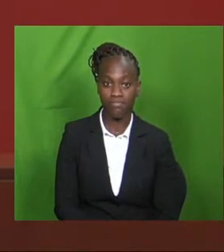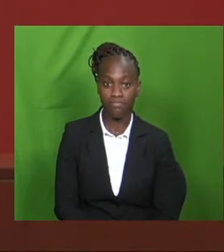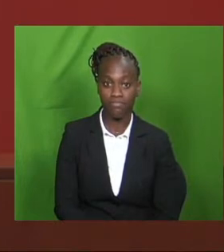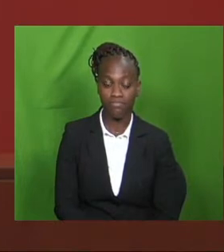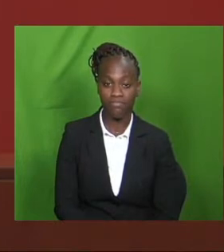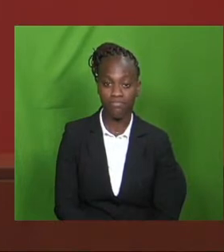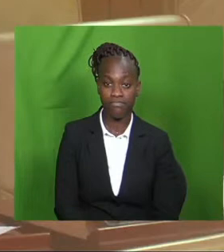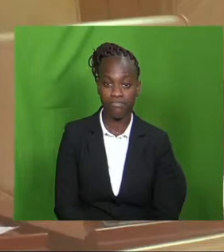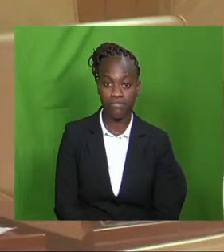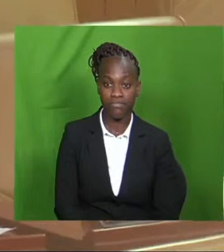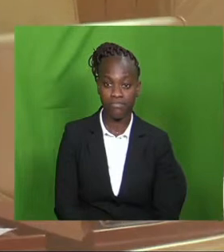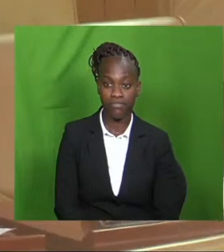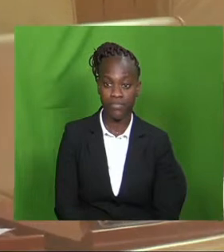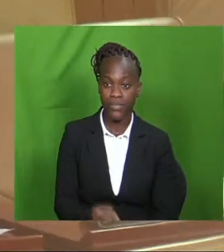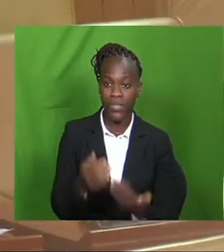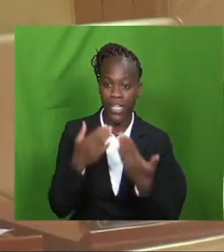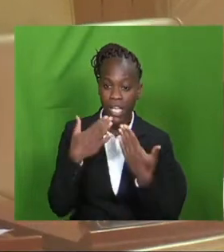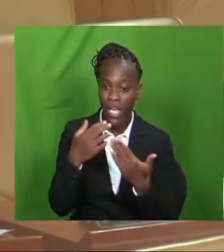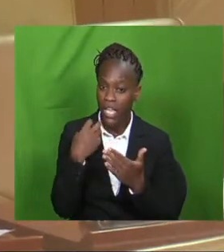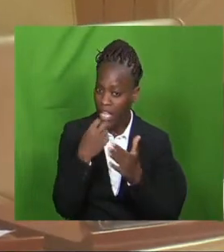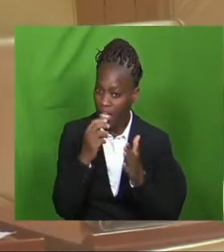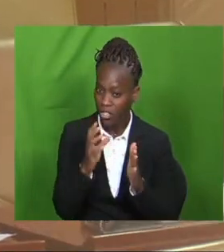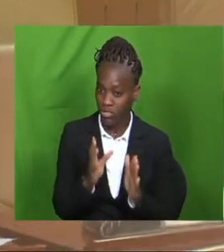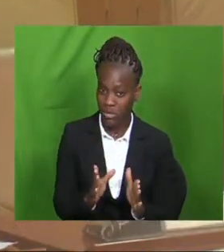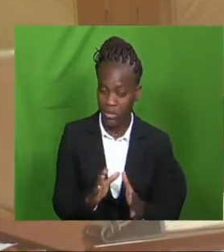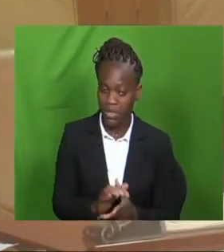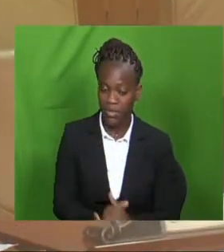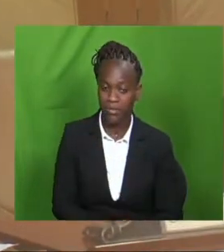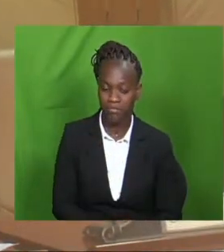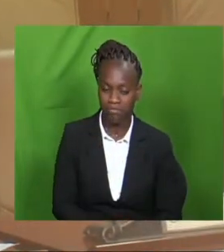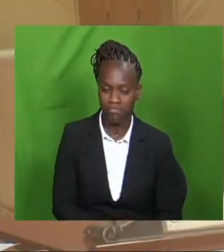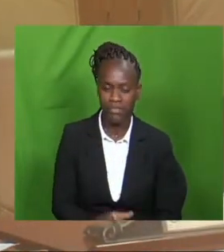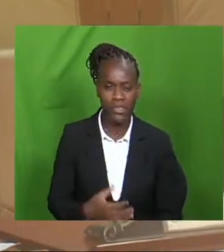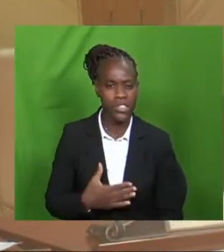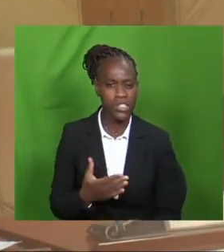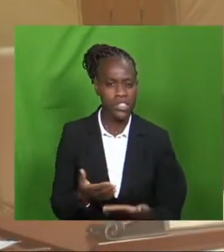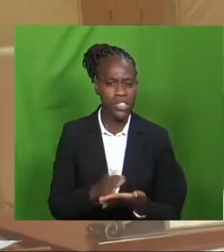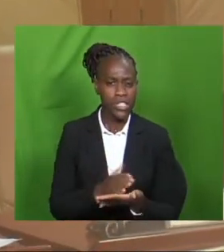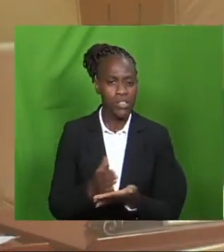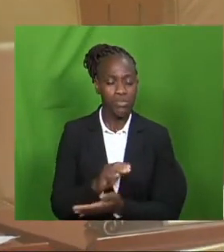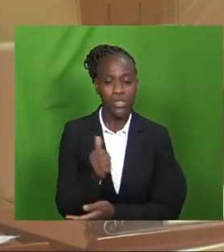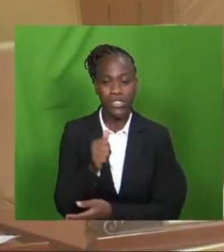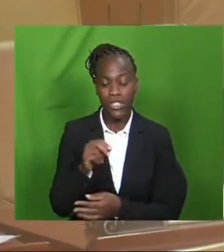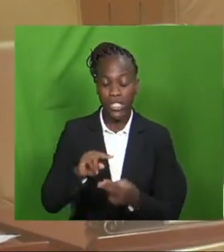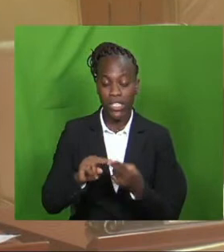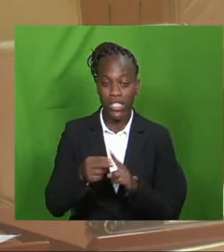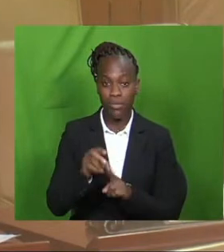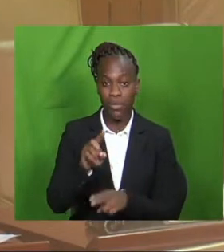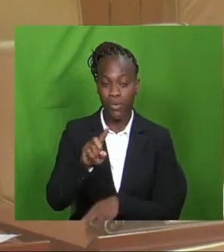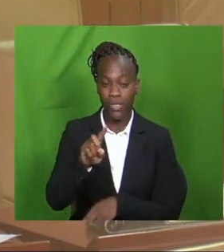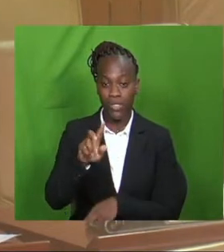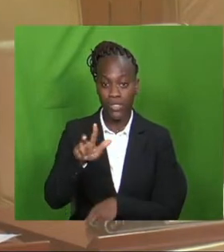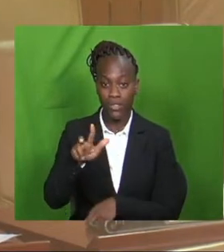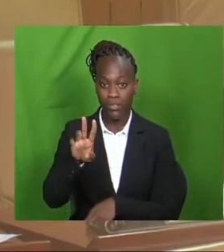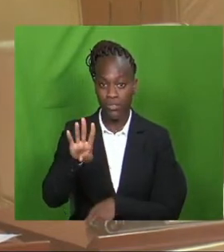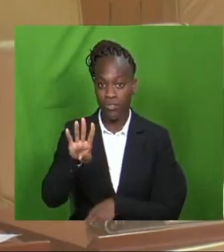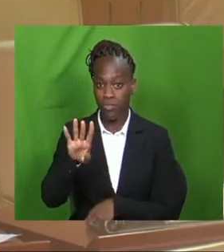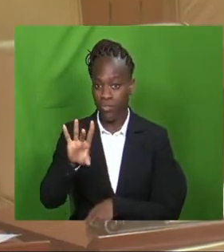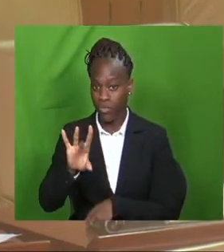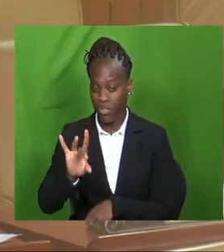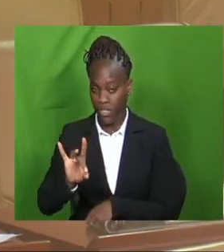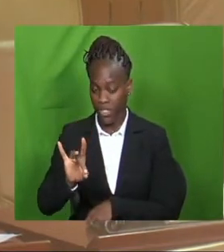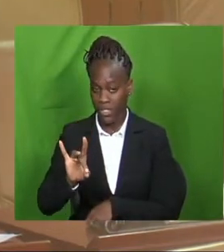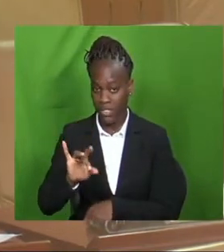Thank you, Right Honorable Speaker. Page 10, item number 1348,